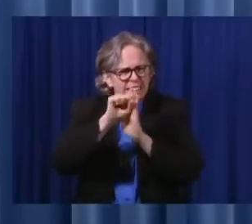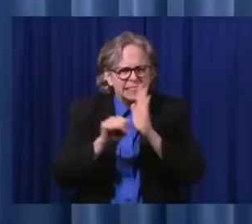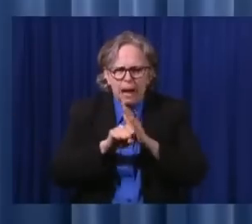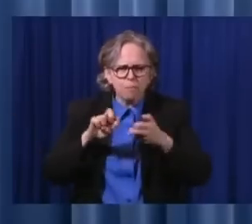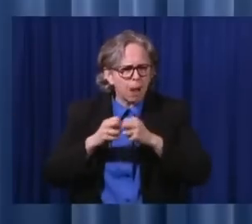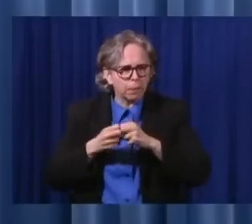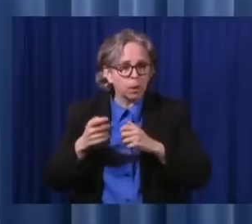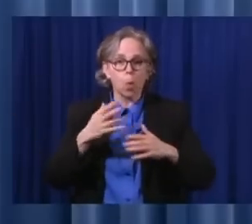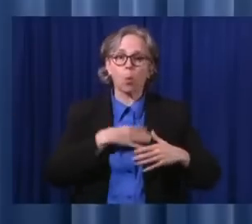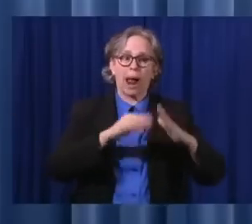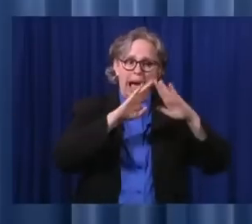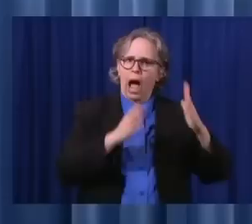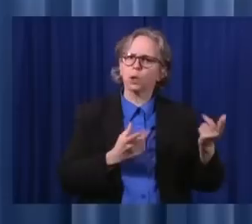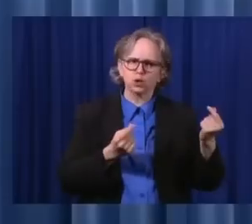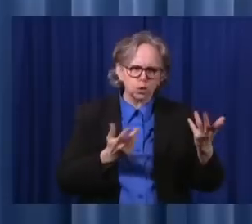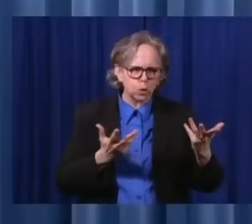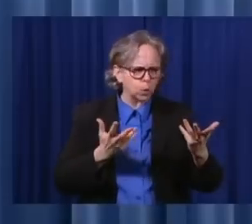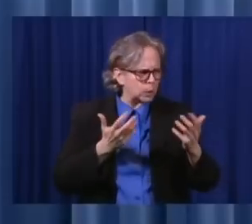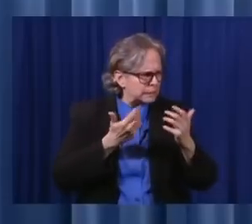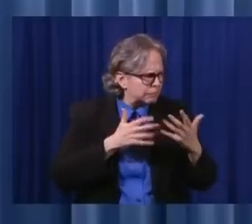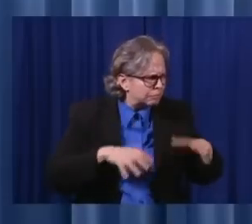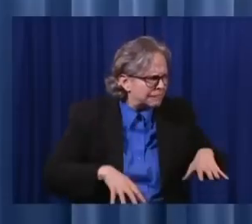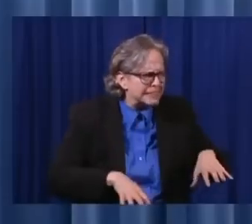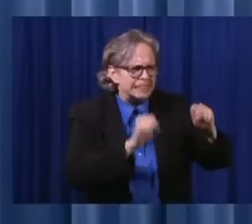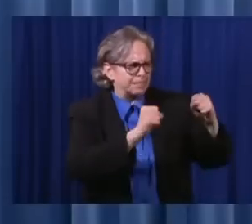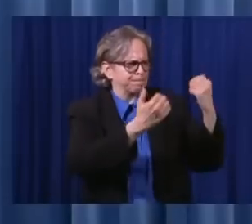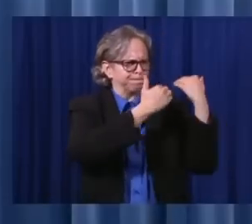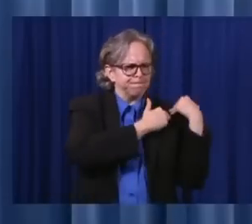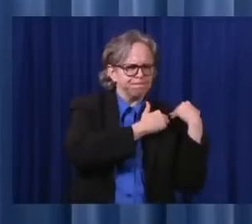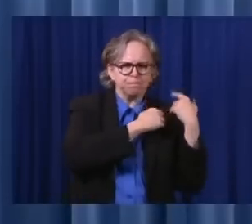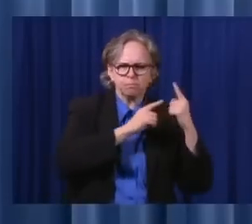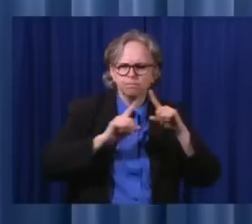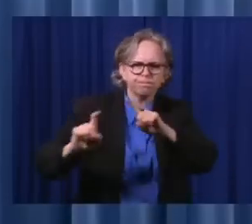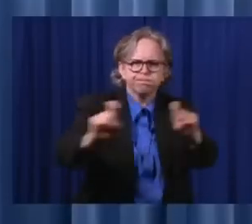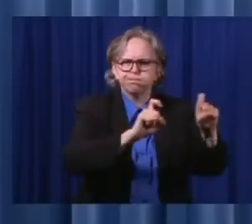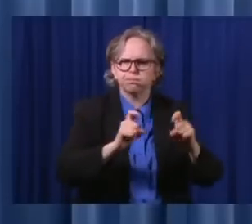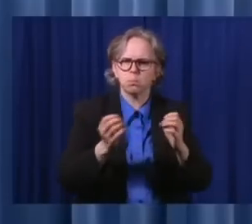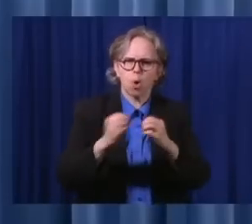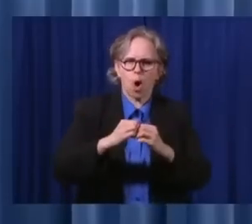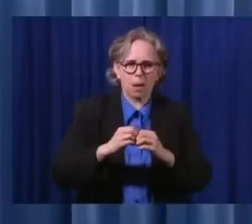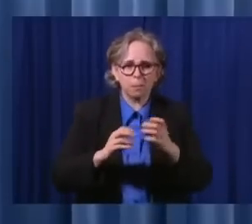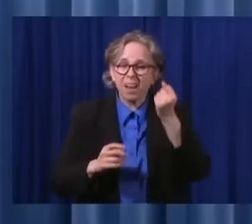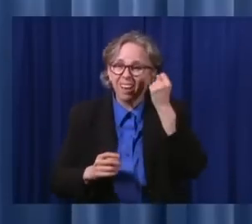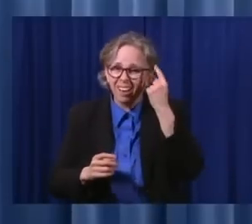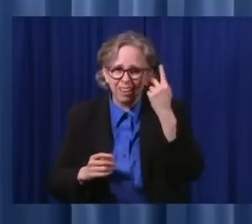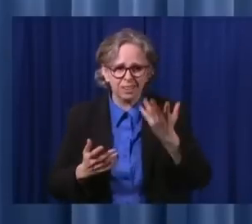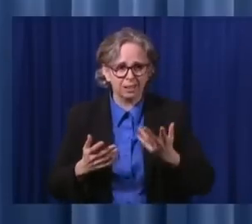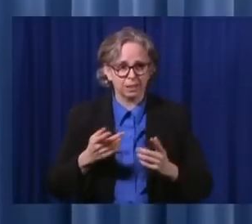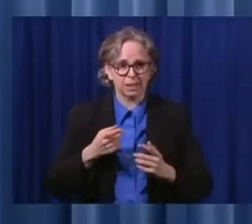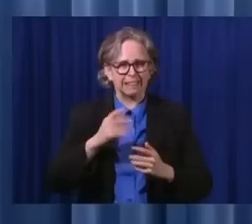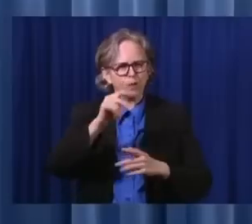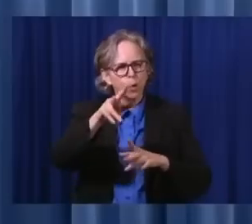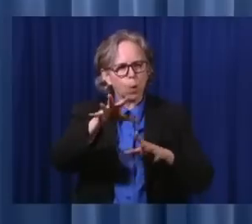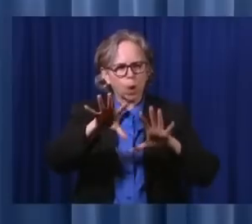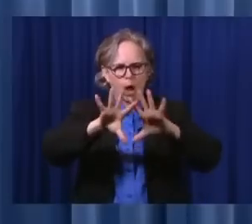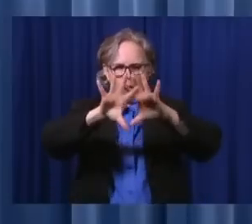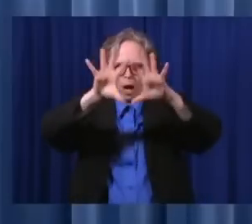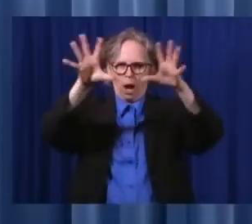testing. I think if we want to pull back and look at big picture, what we take away from